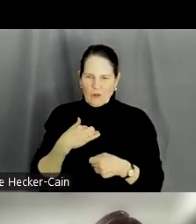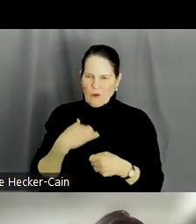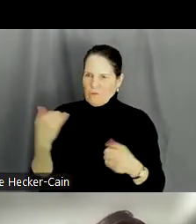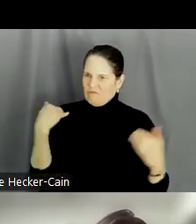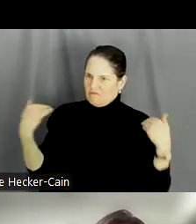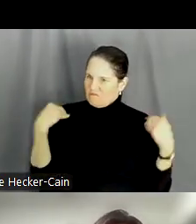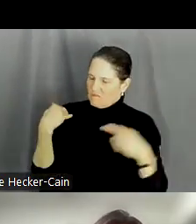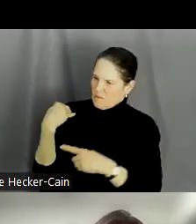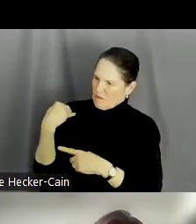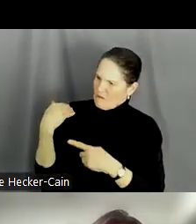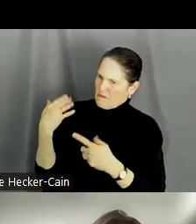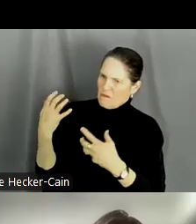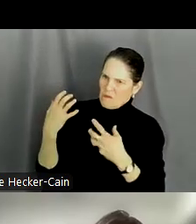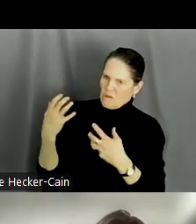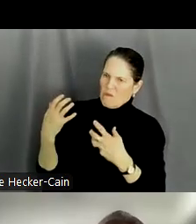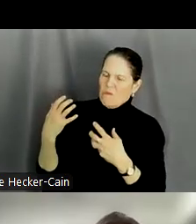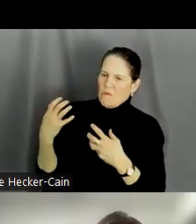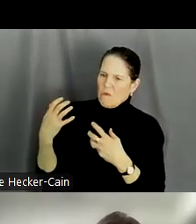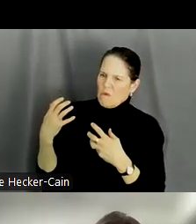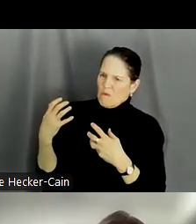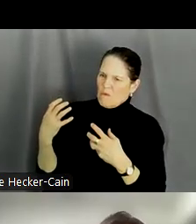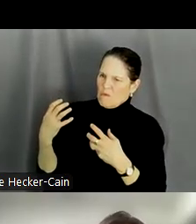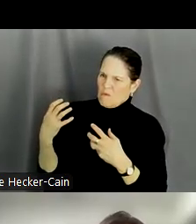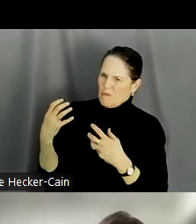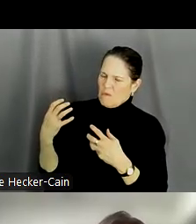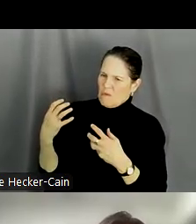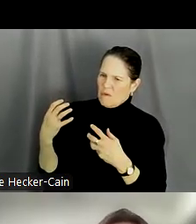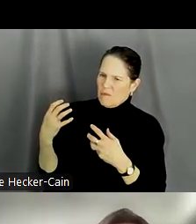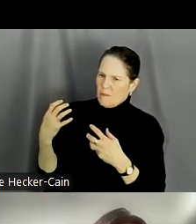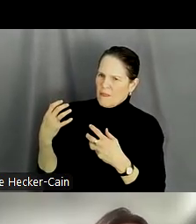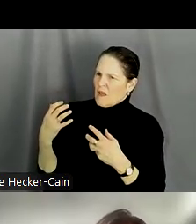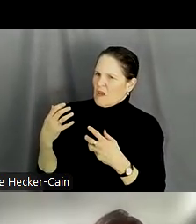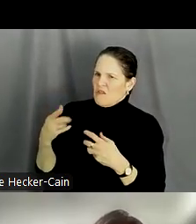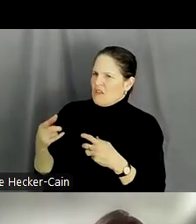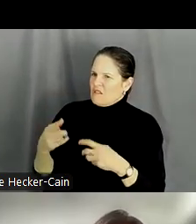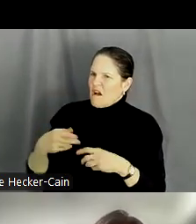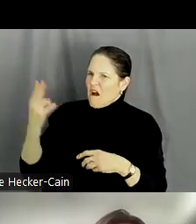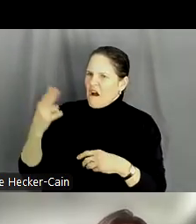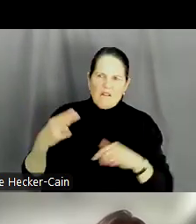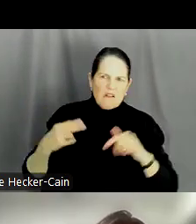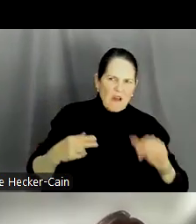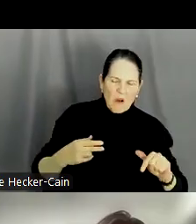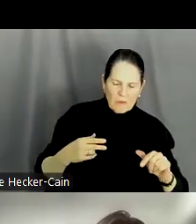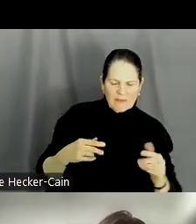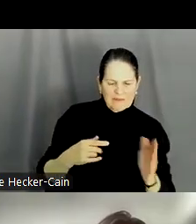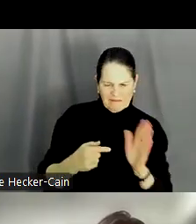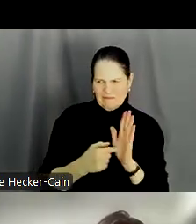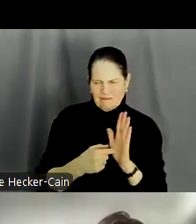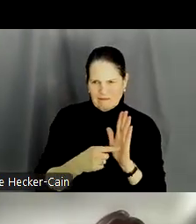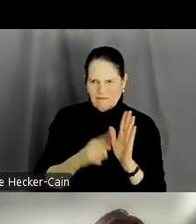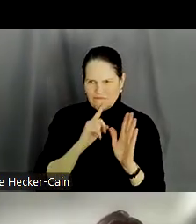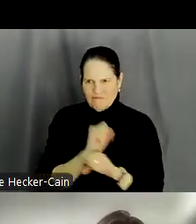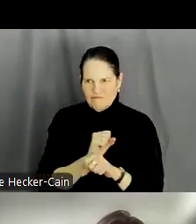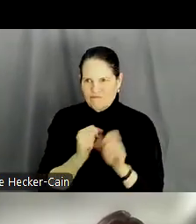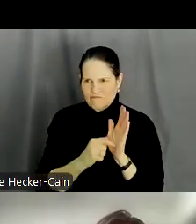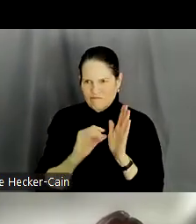from constituents, from people in their community saying that rates are higher or lower than what they really are, we can back that with actual data